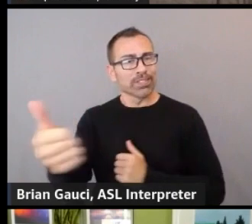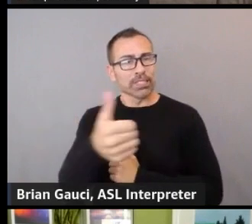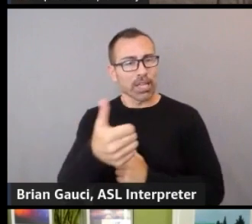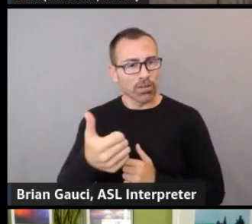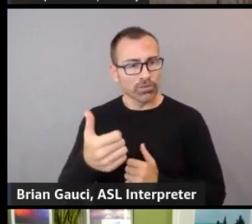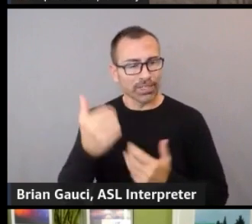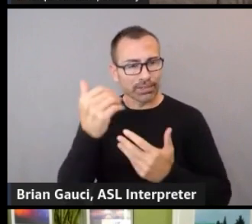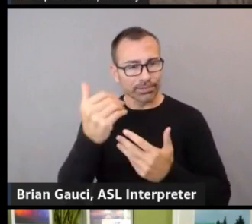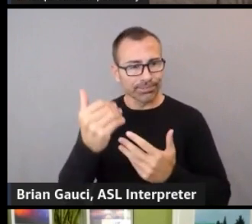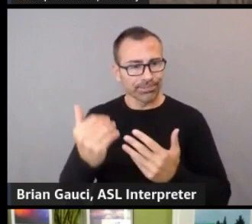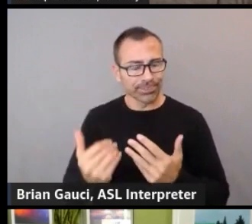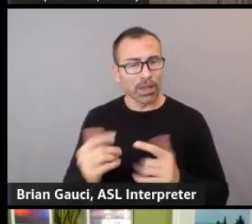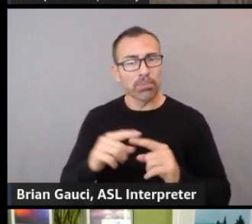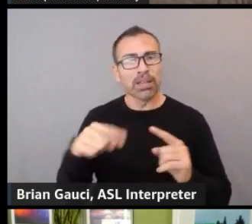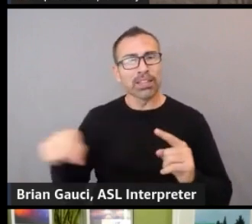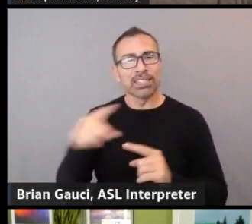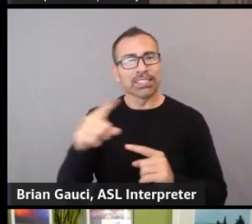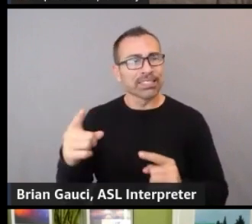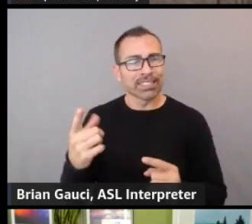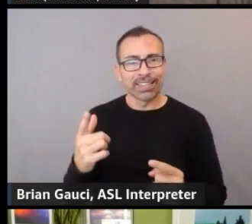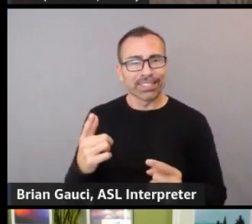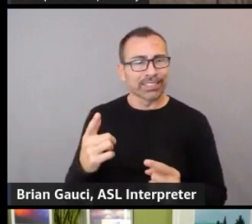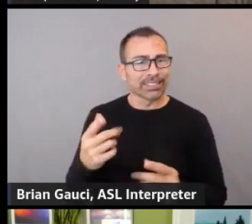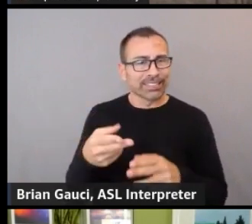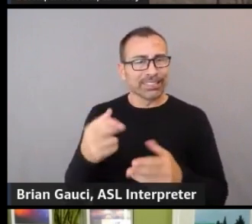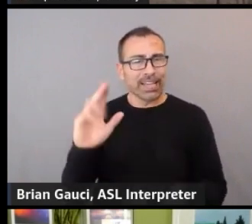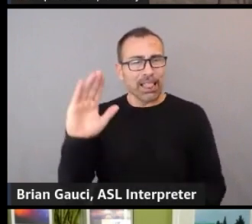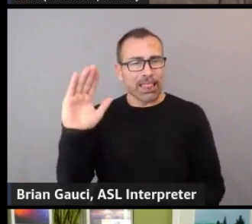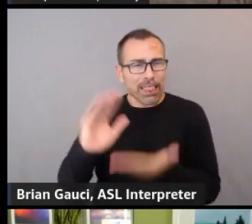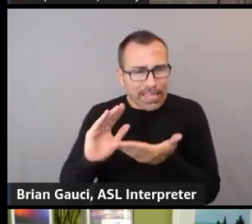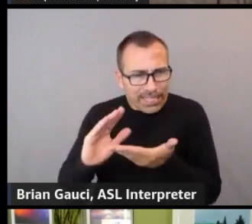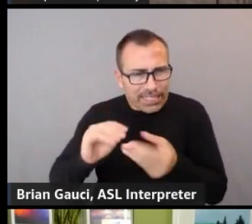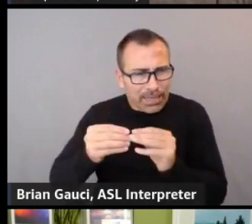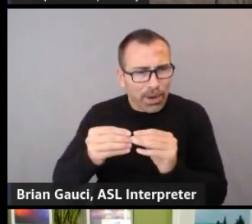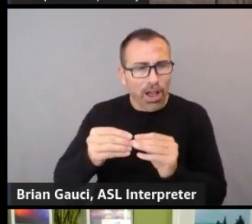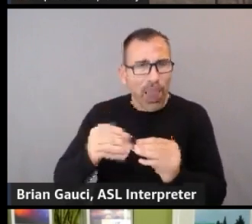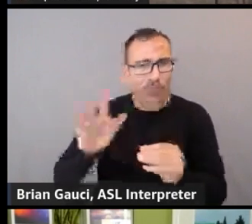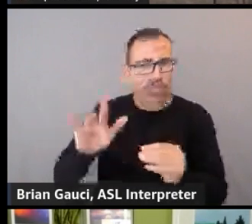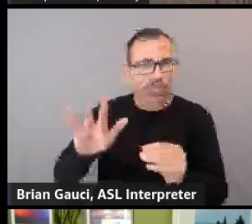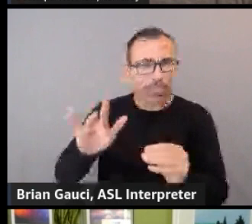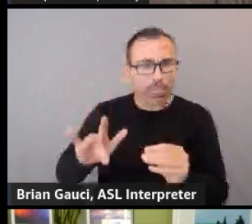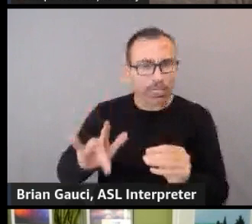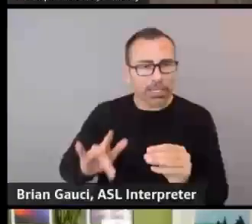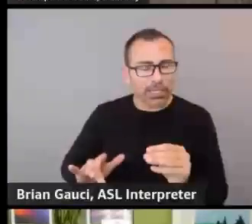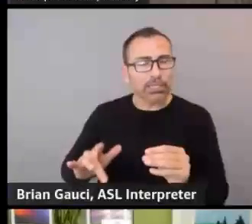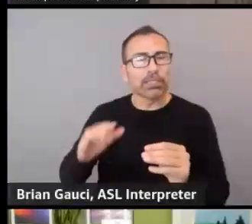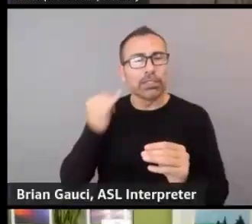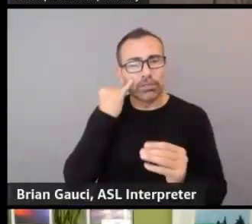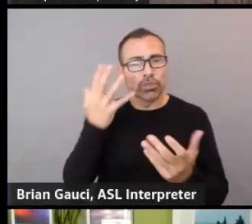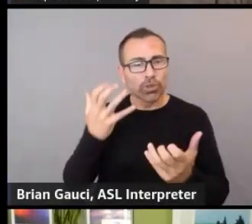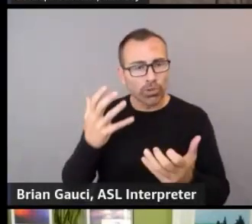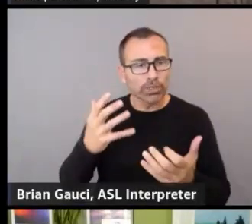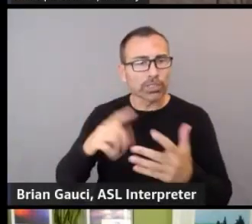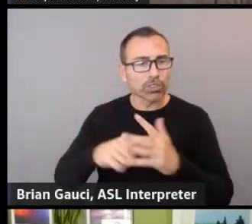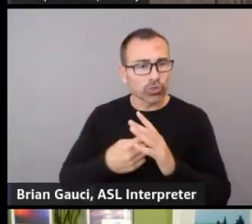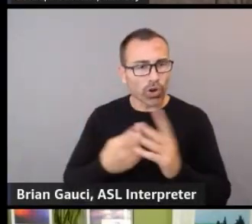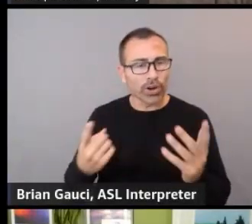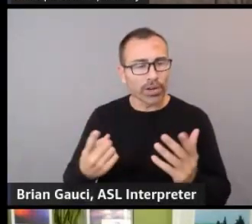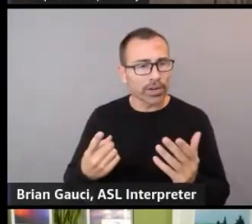the least number of clicks for somebody who wants to jump in and wants to get started and wants to kick RDS Custom in the